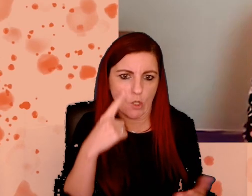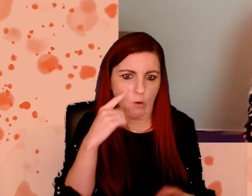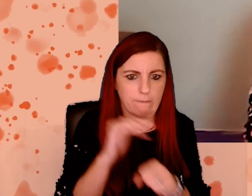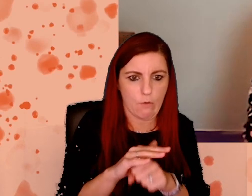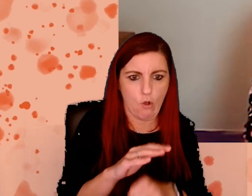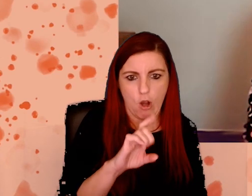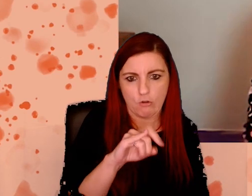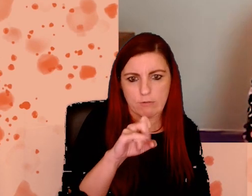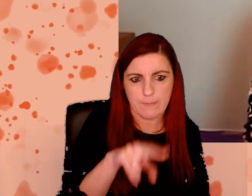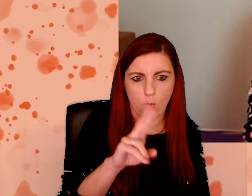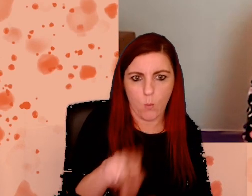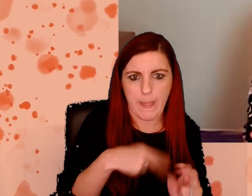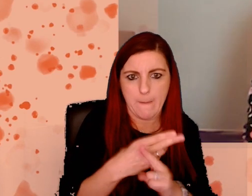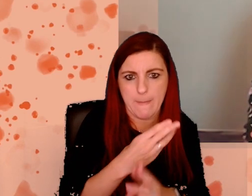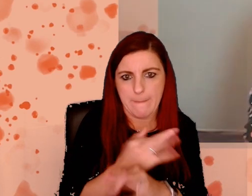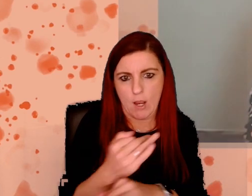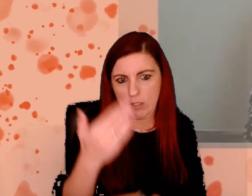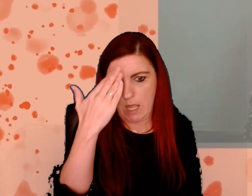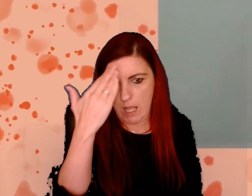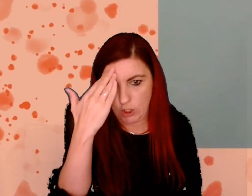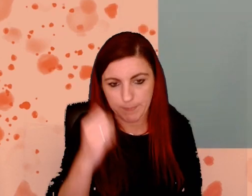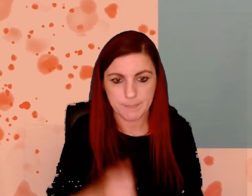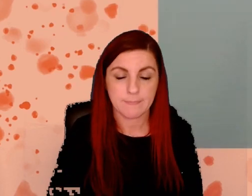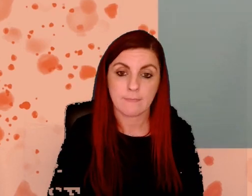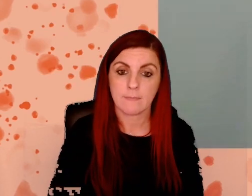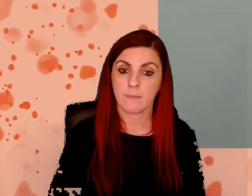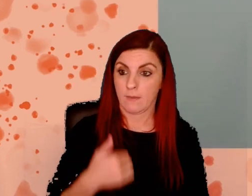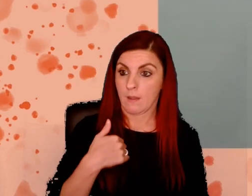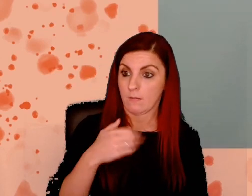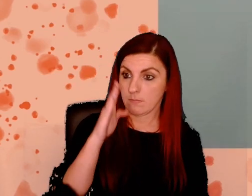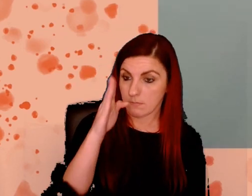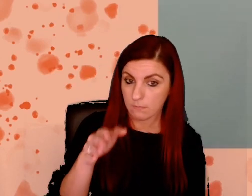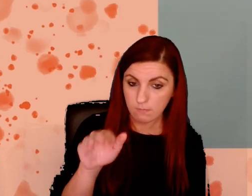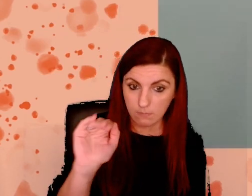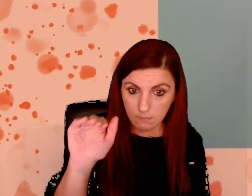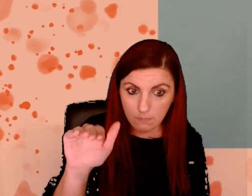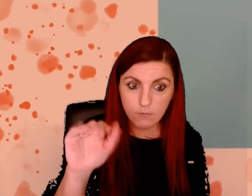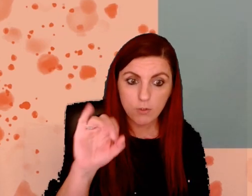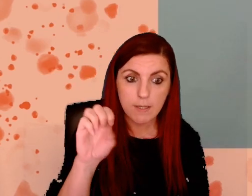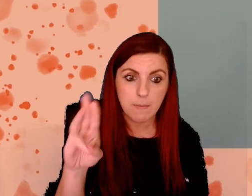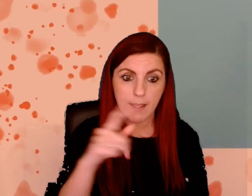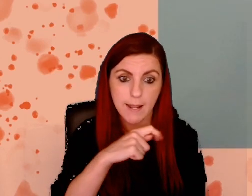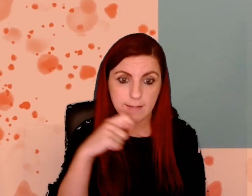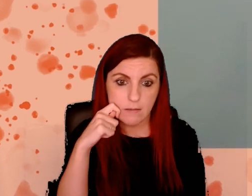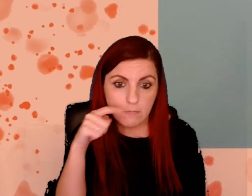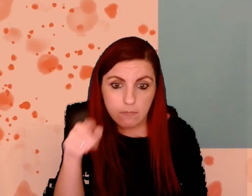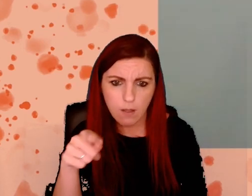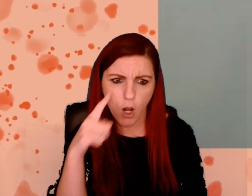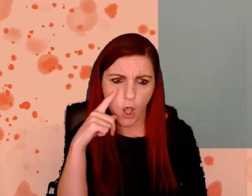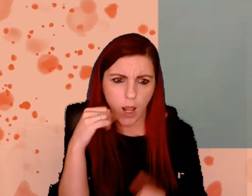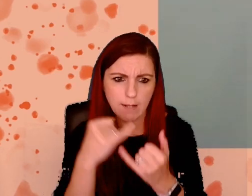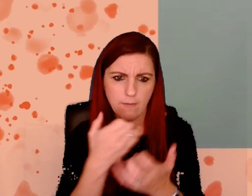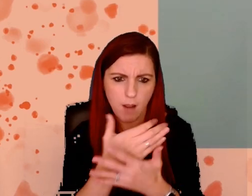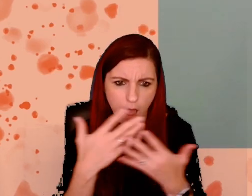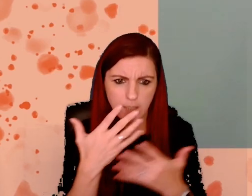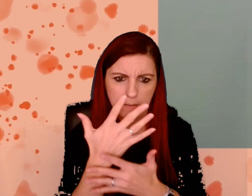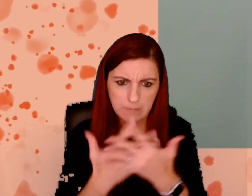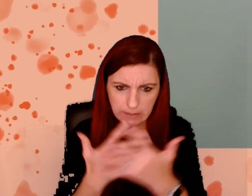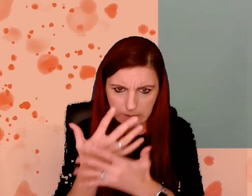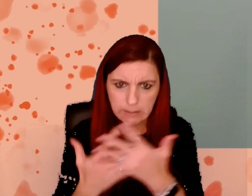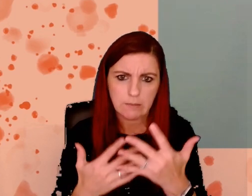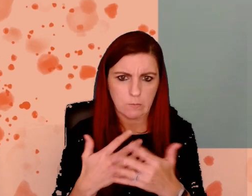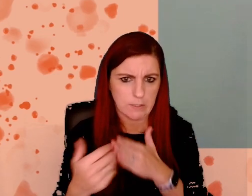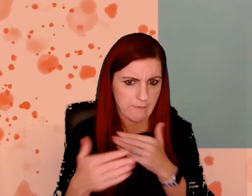contraception without my parents' knowledge. So I went to my GP and said, and he said, look, yes, you seem to have a lot of bleeding